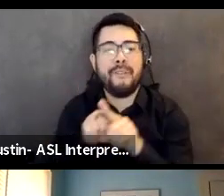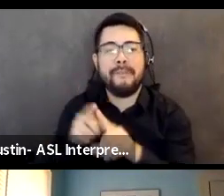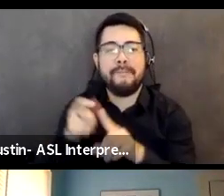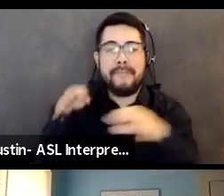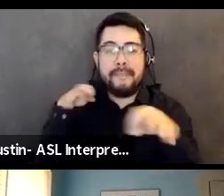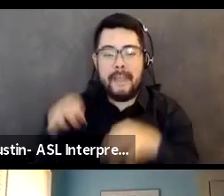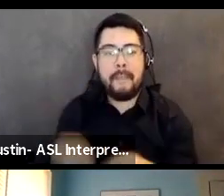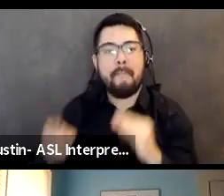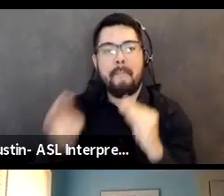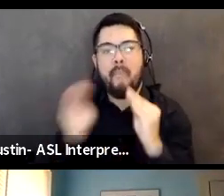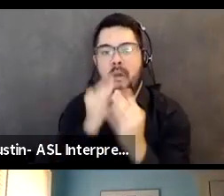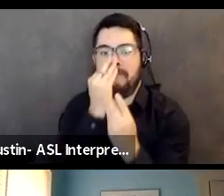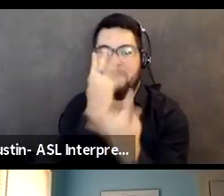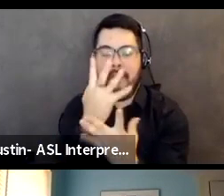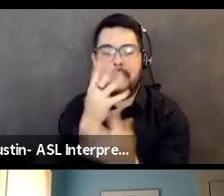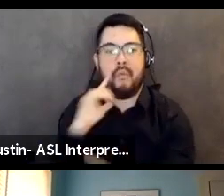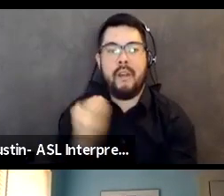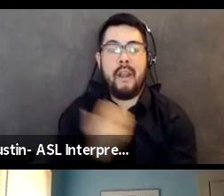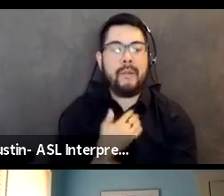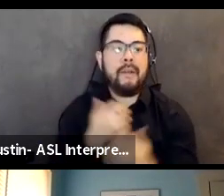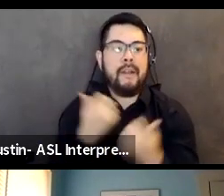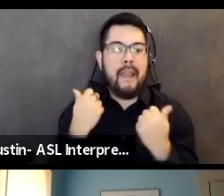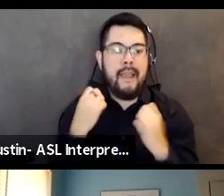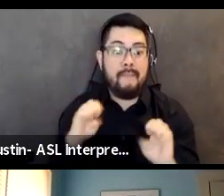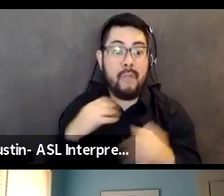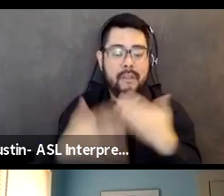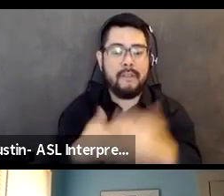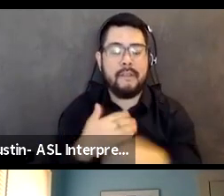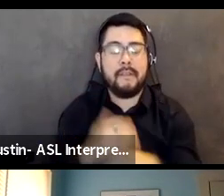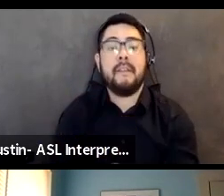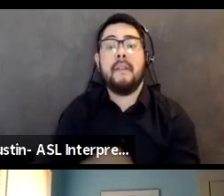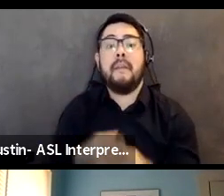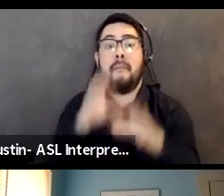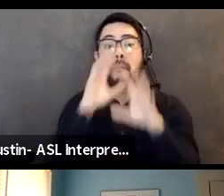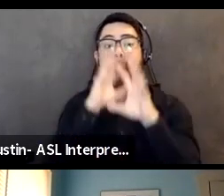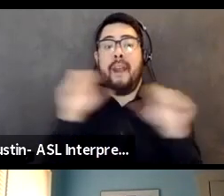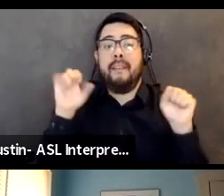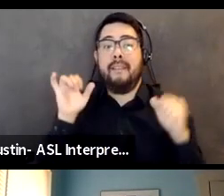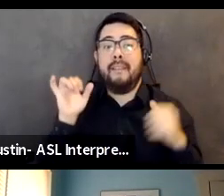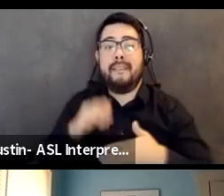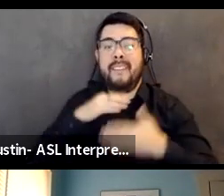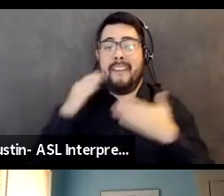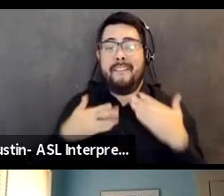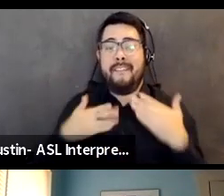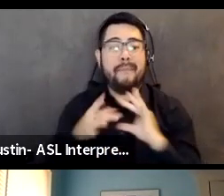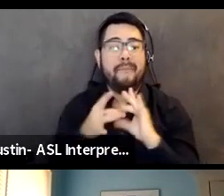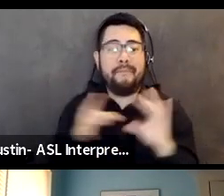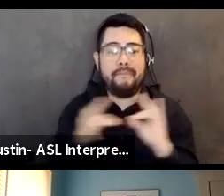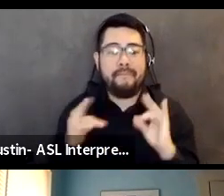a more thorough update on our effort mr president this concludes my prepared remarks